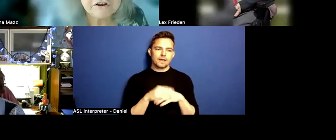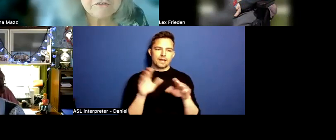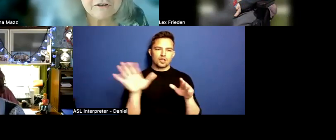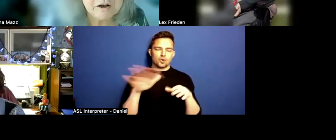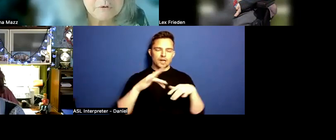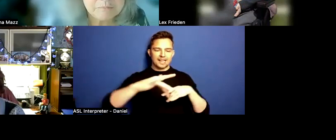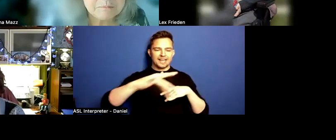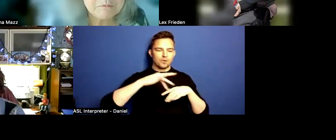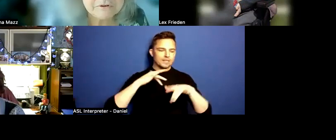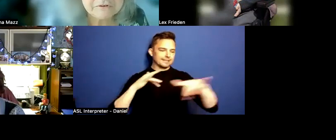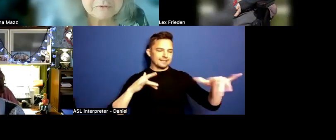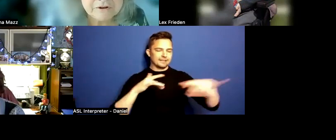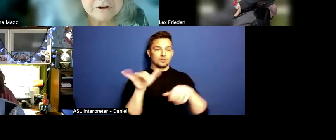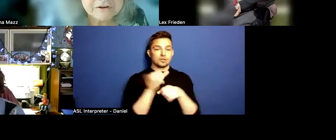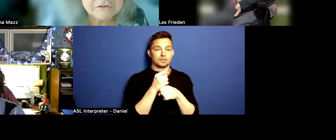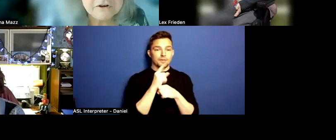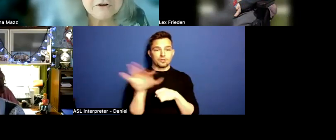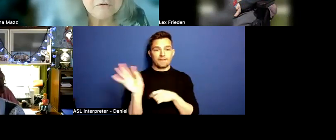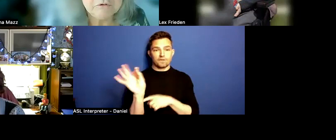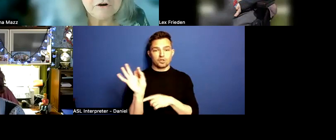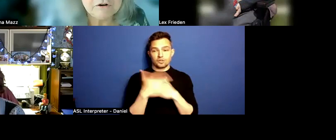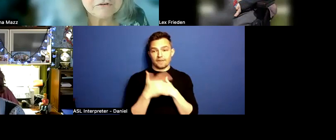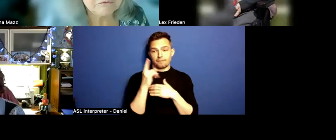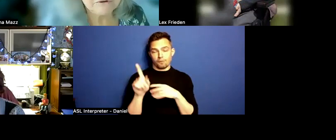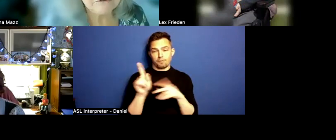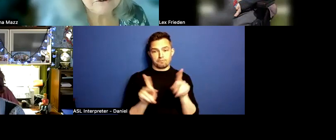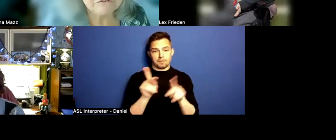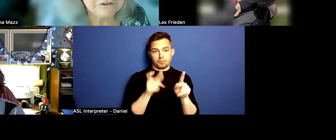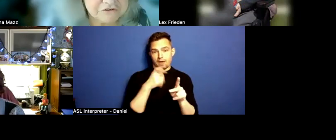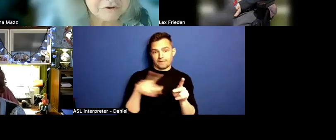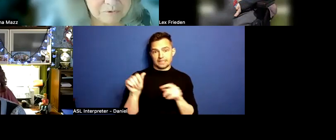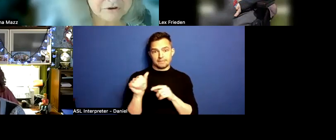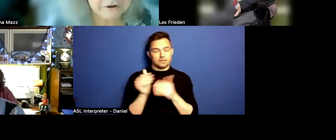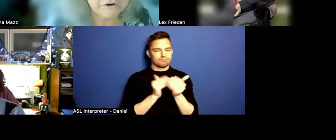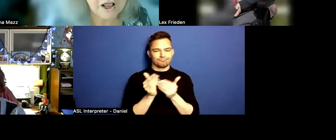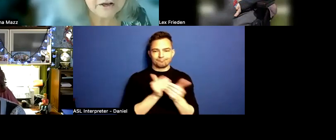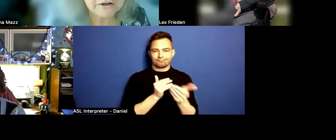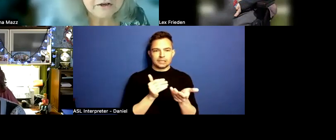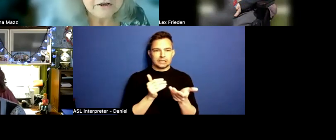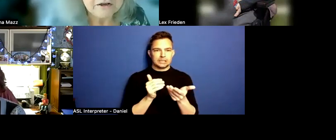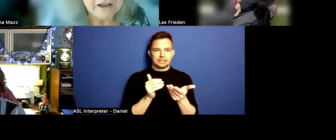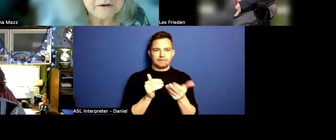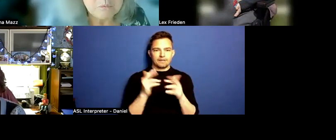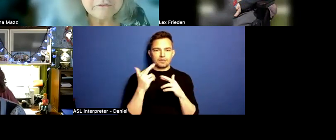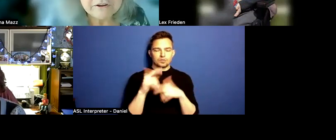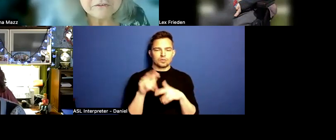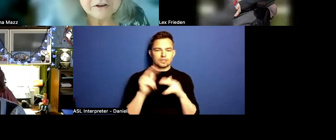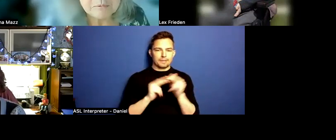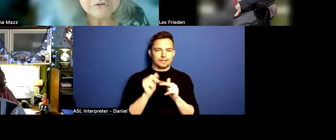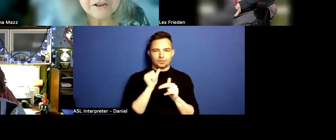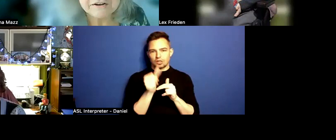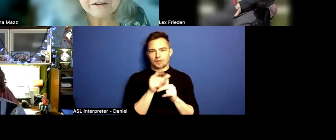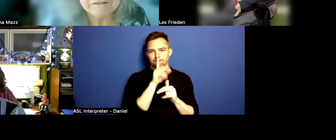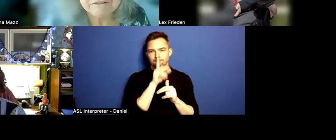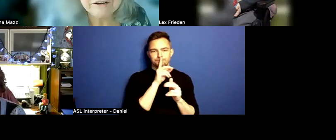is available to people with disabilities, regardless of whether it's fixed to the building or not. And one